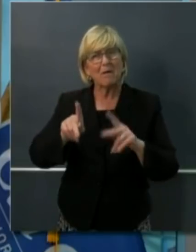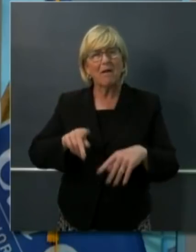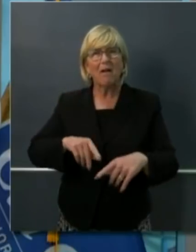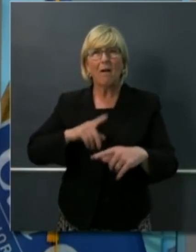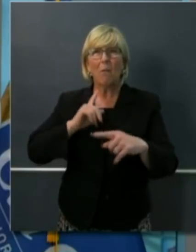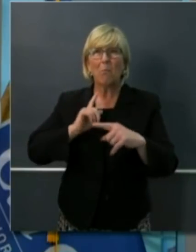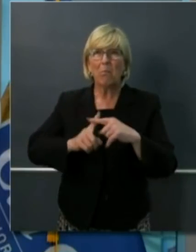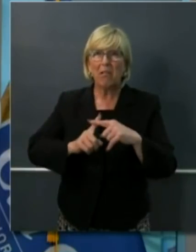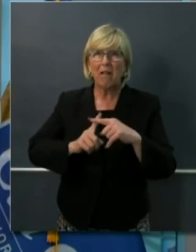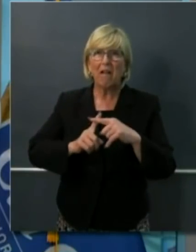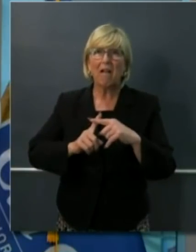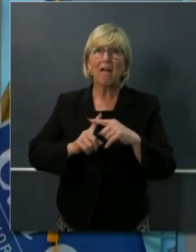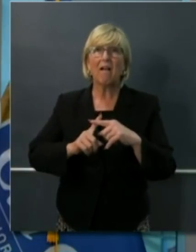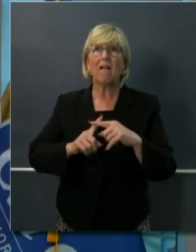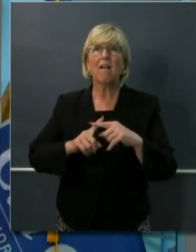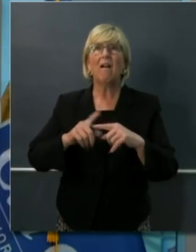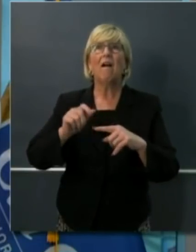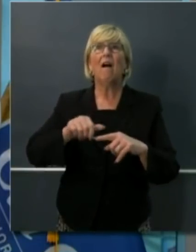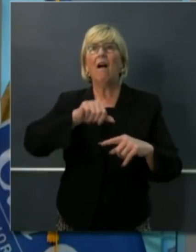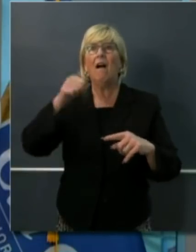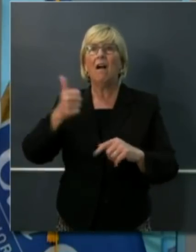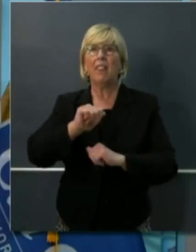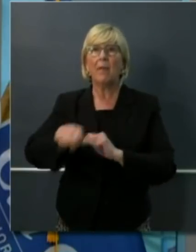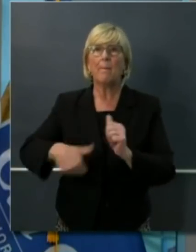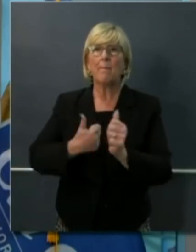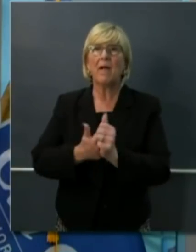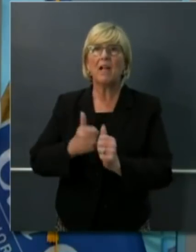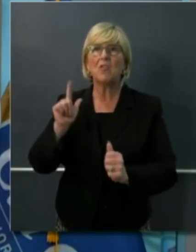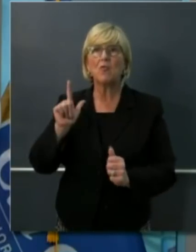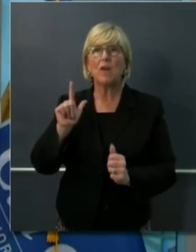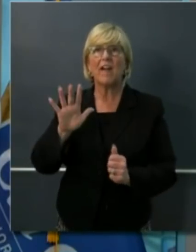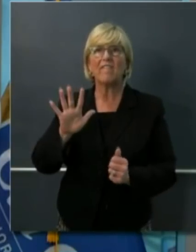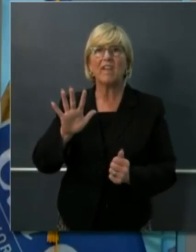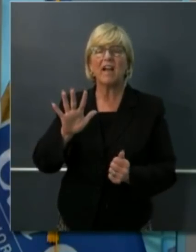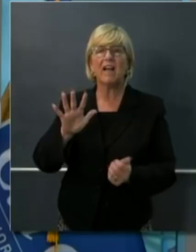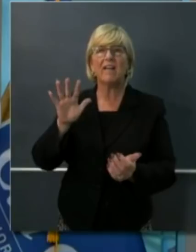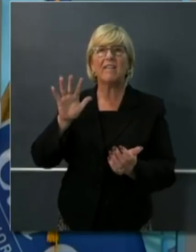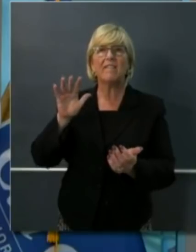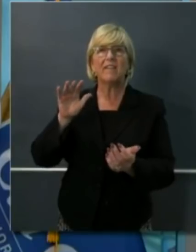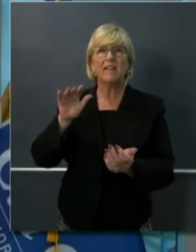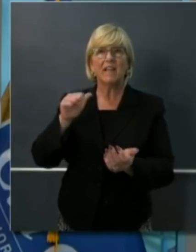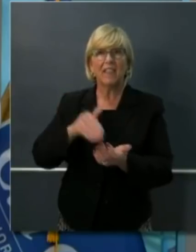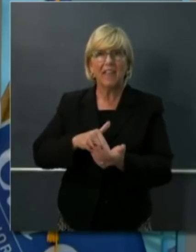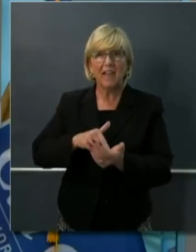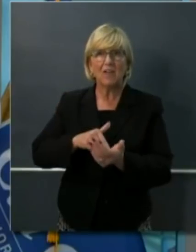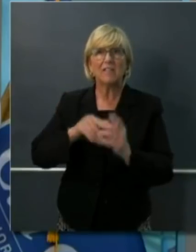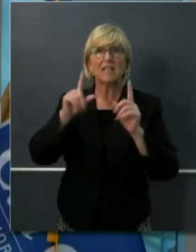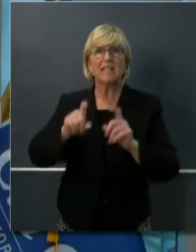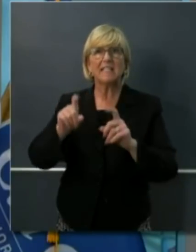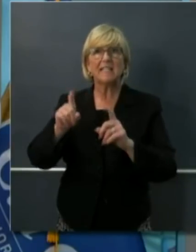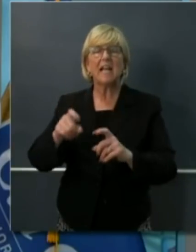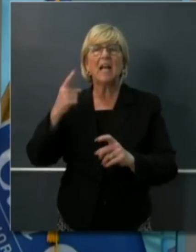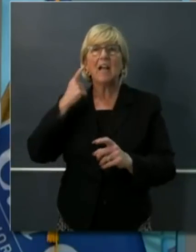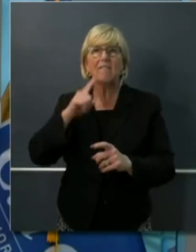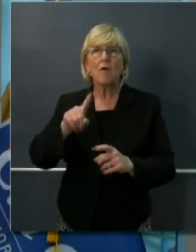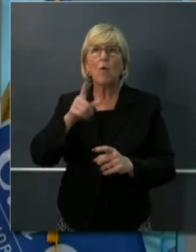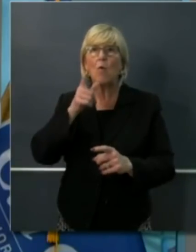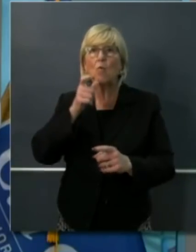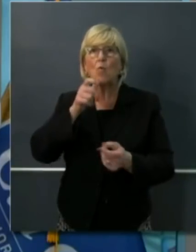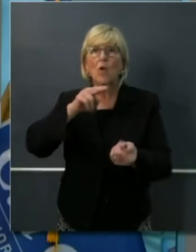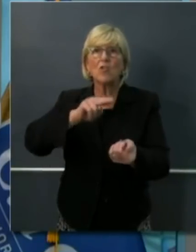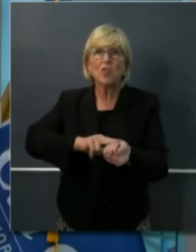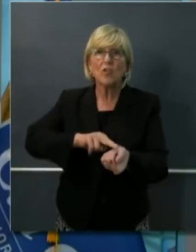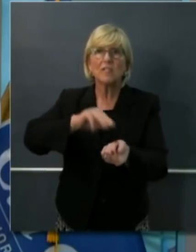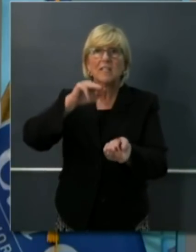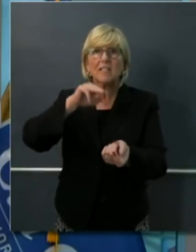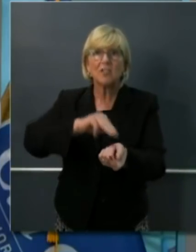to establish 25,000 tests to maintain and support the healthcare delivery system, our clinics, and